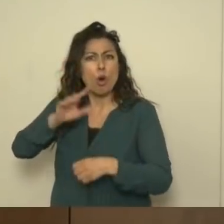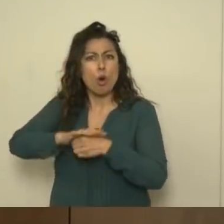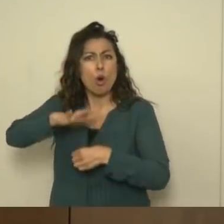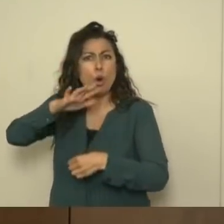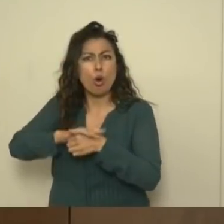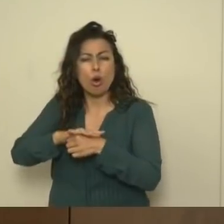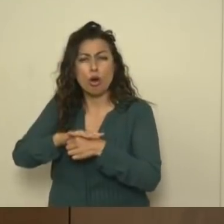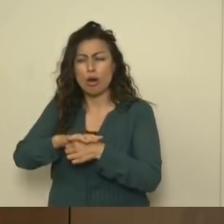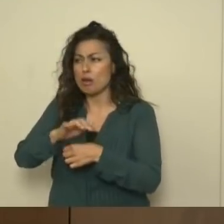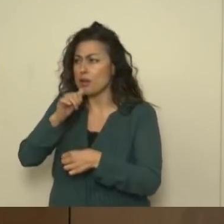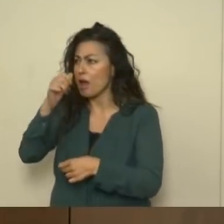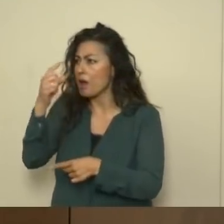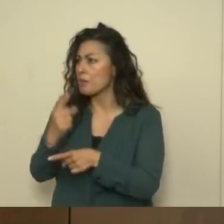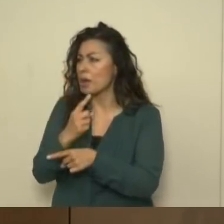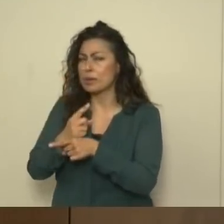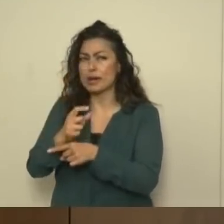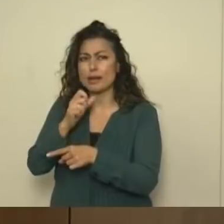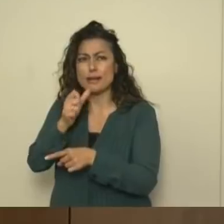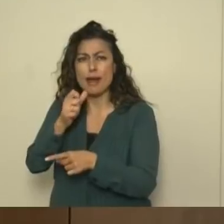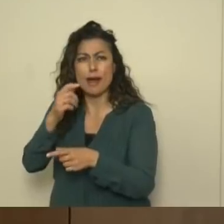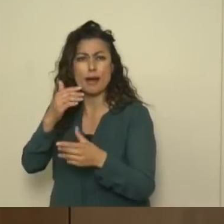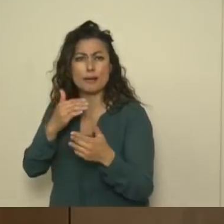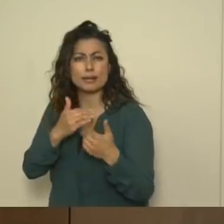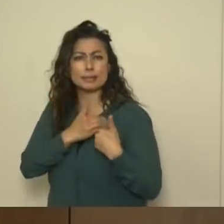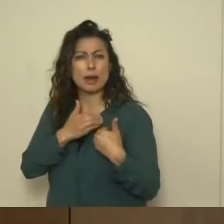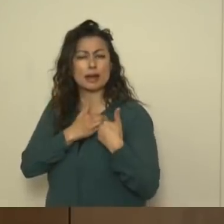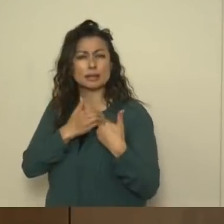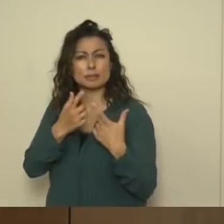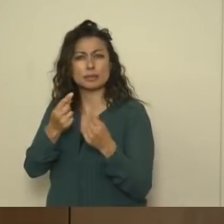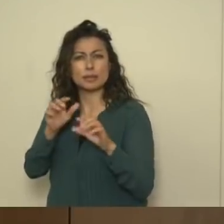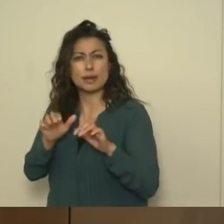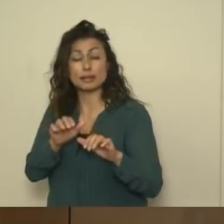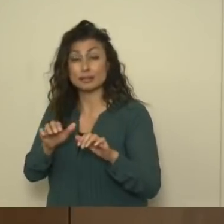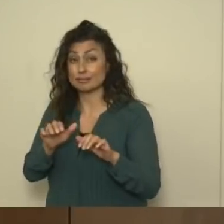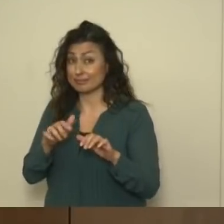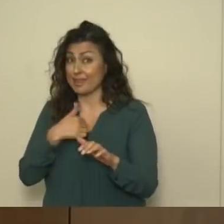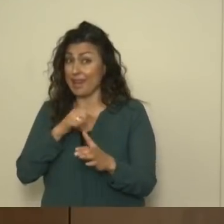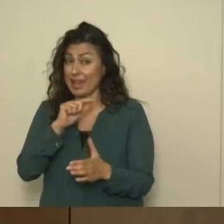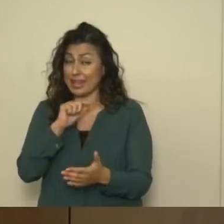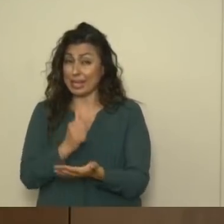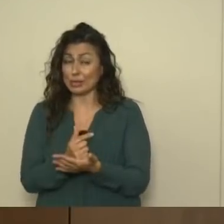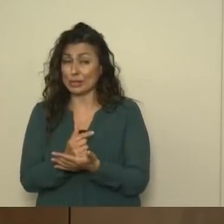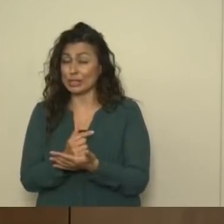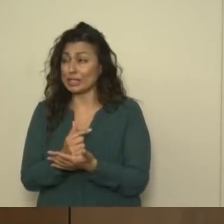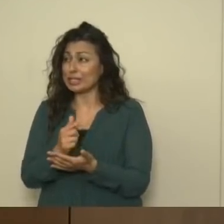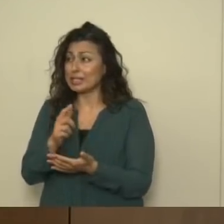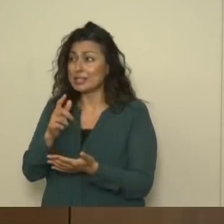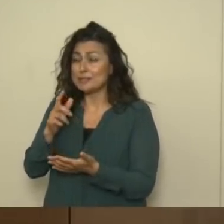most irresponsible set of circumstances, and I guarantee you that their